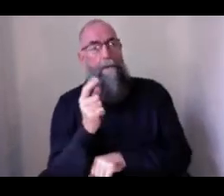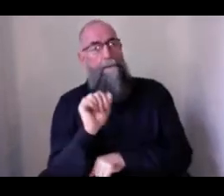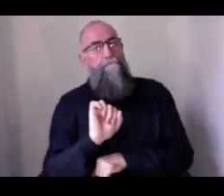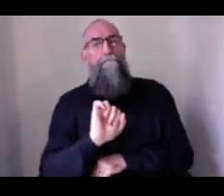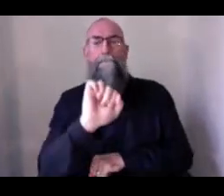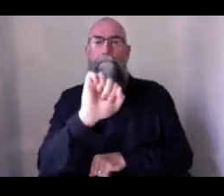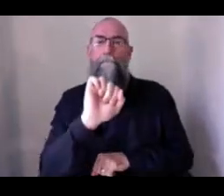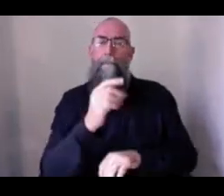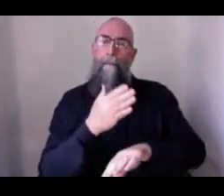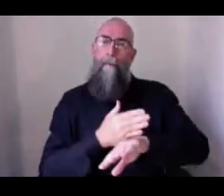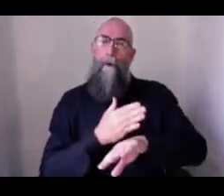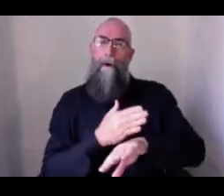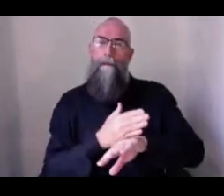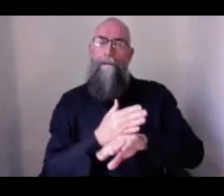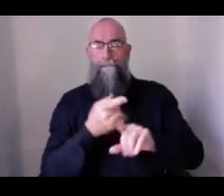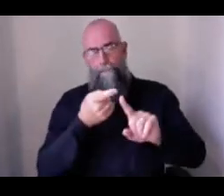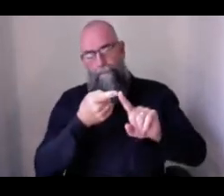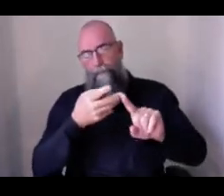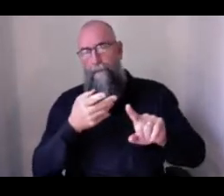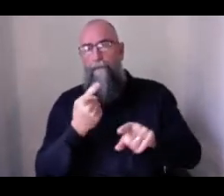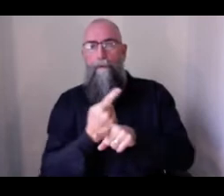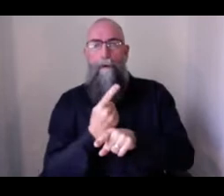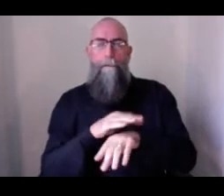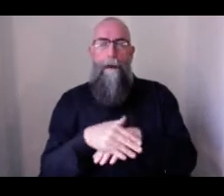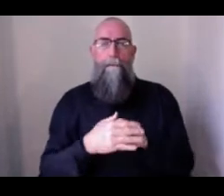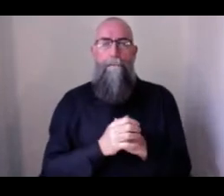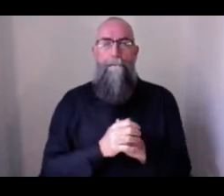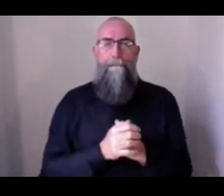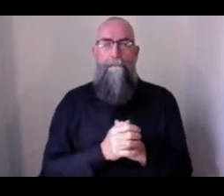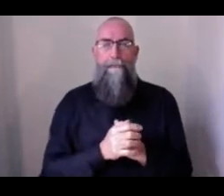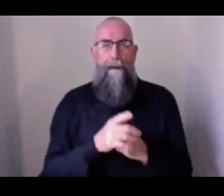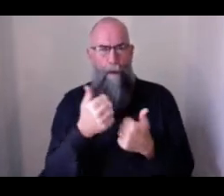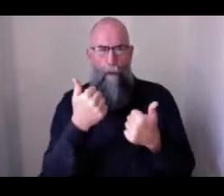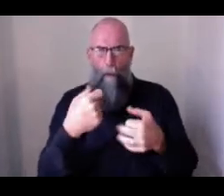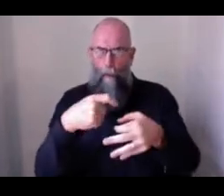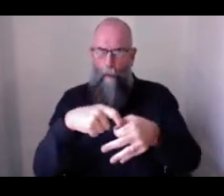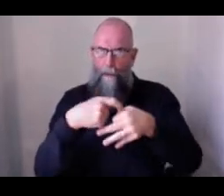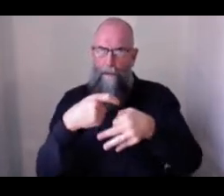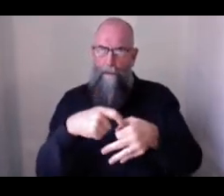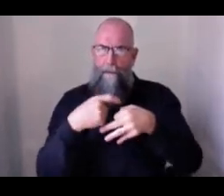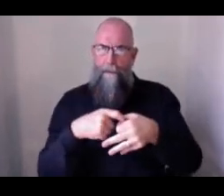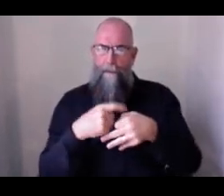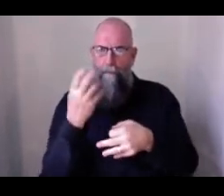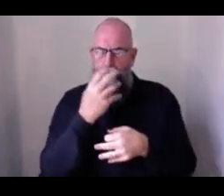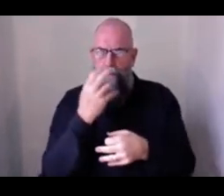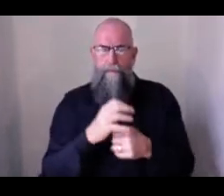work is. Really good questions, everybody. Keeping me on my toes.